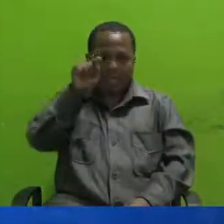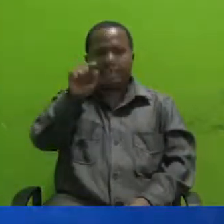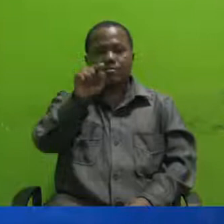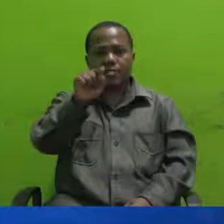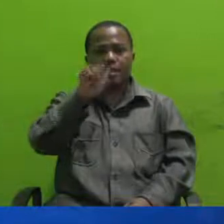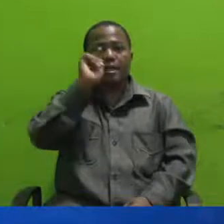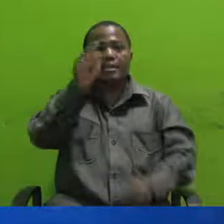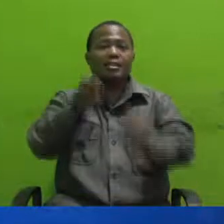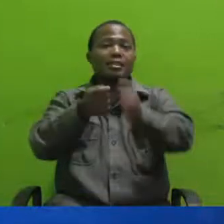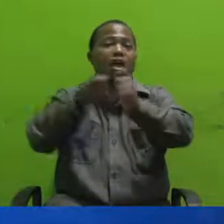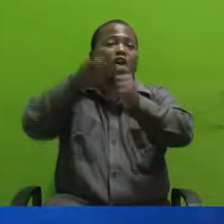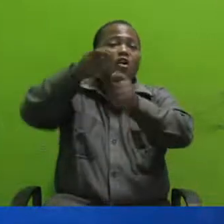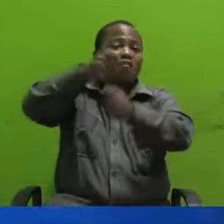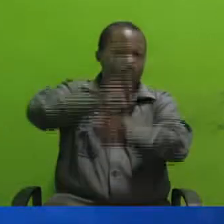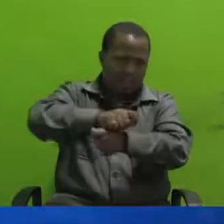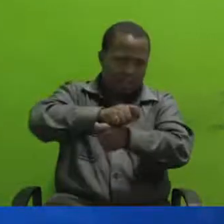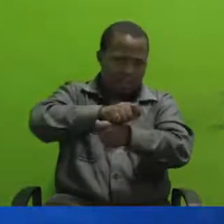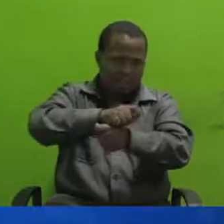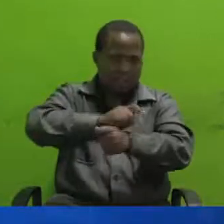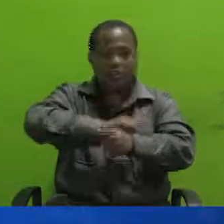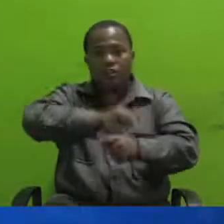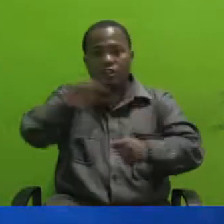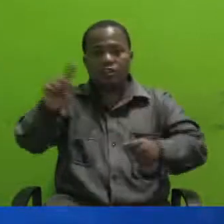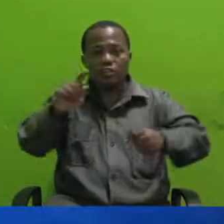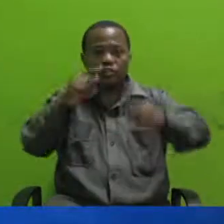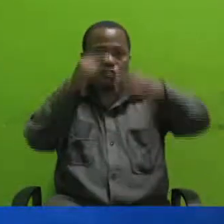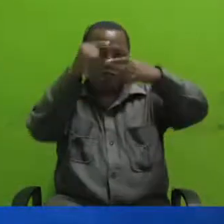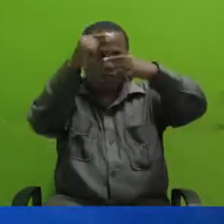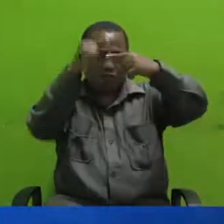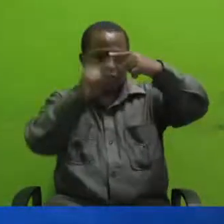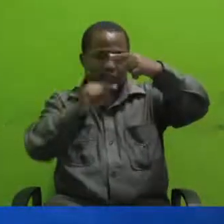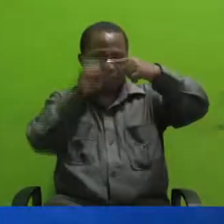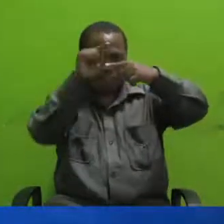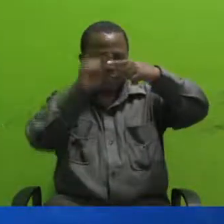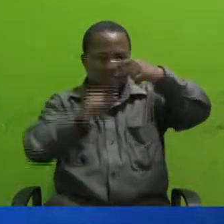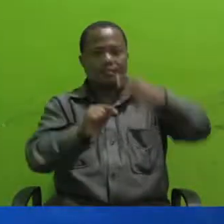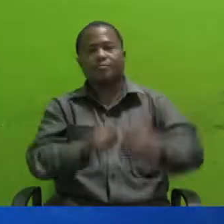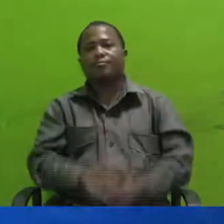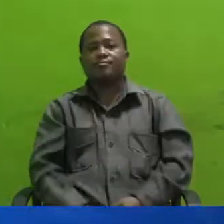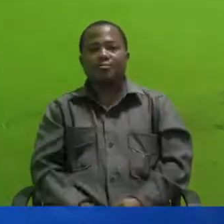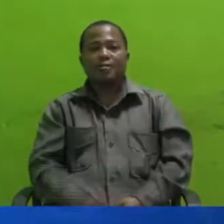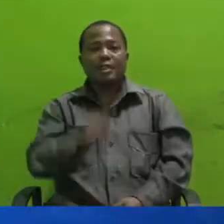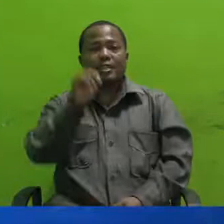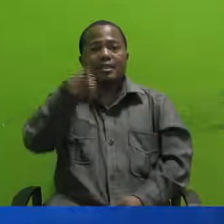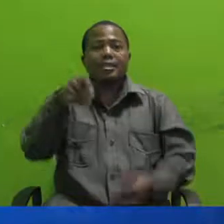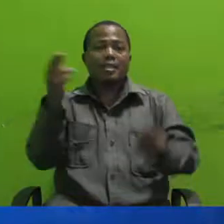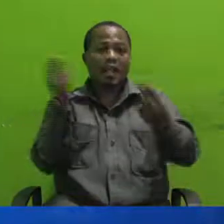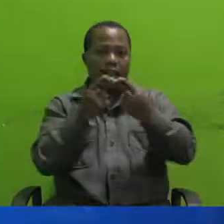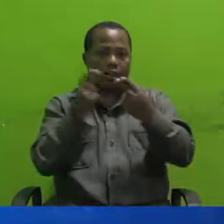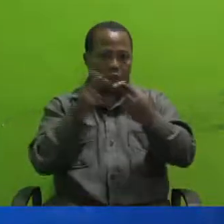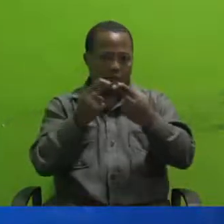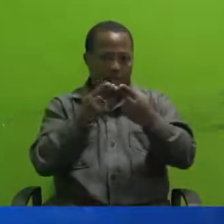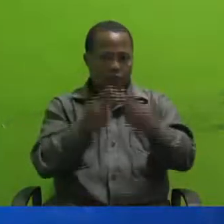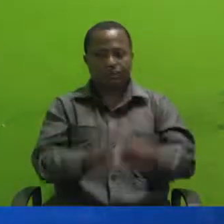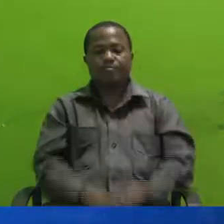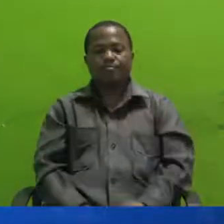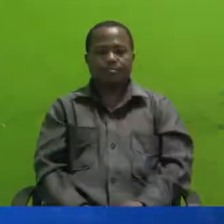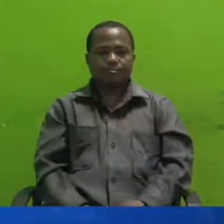decimal, and we can convert it into a fraction, and this is equal